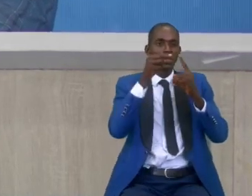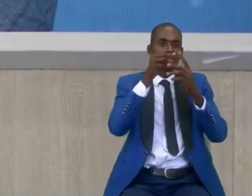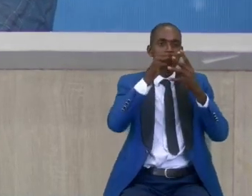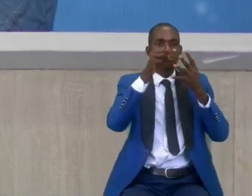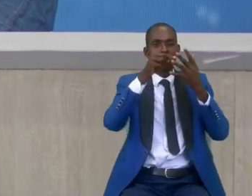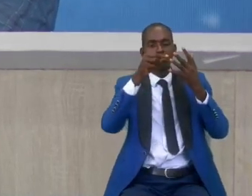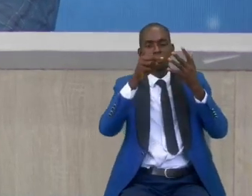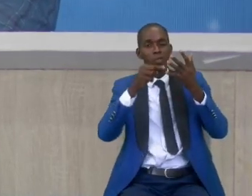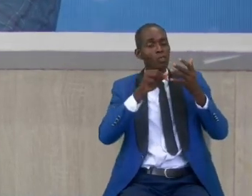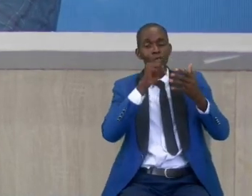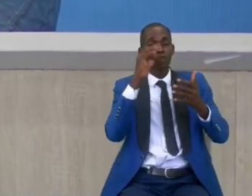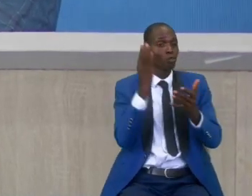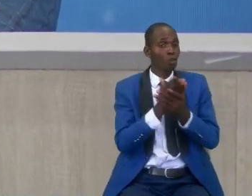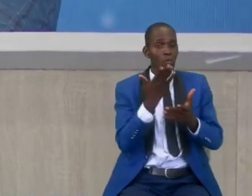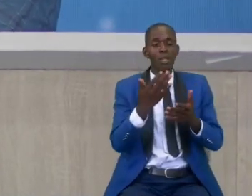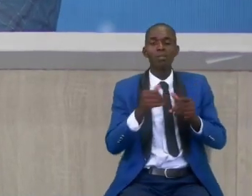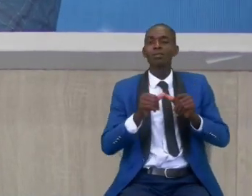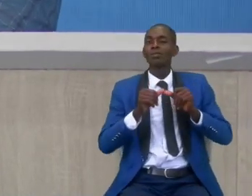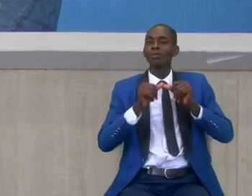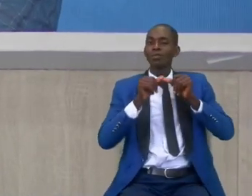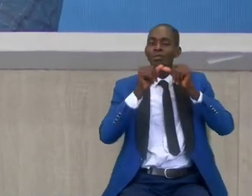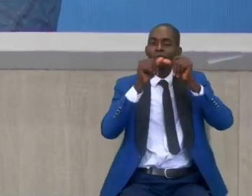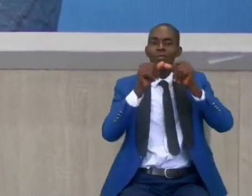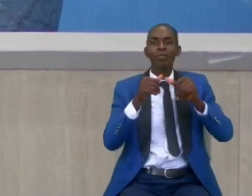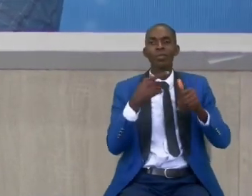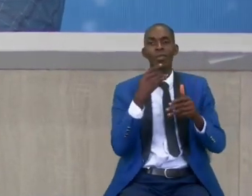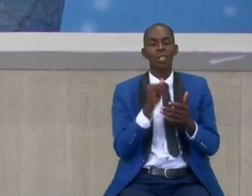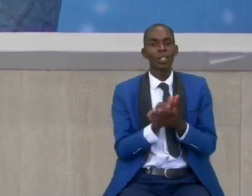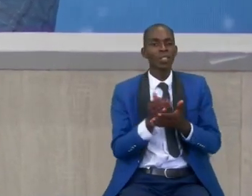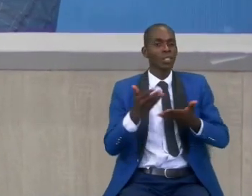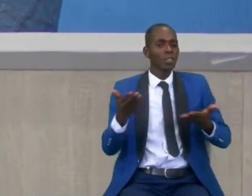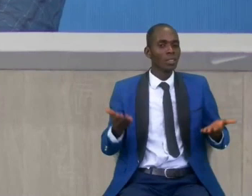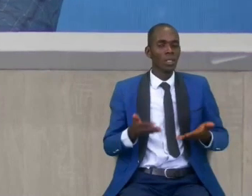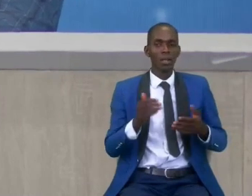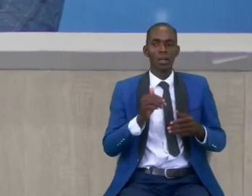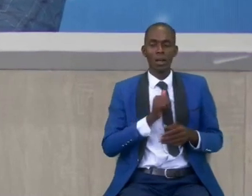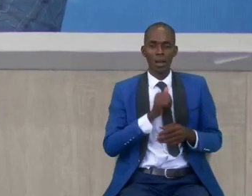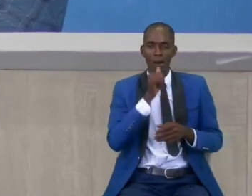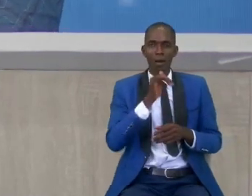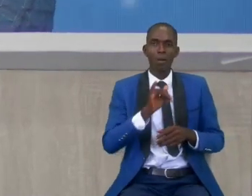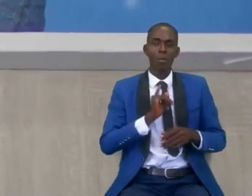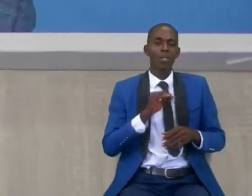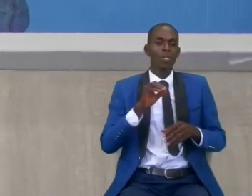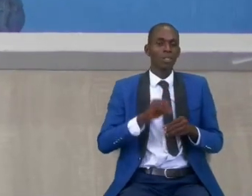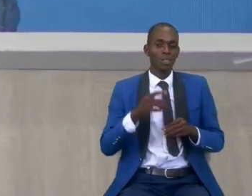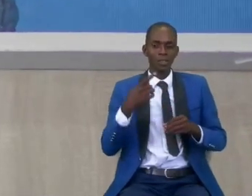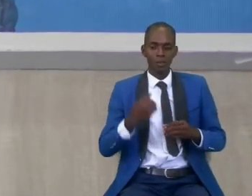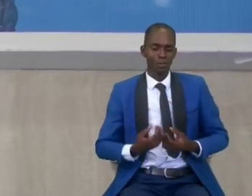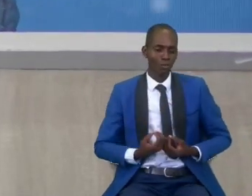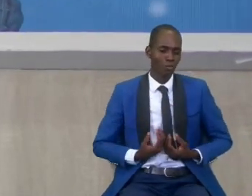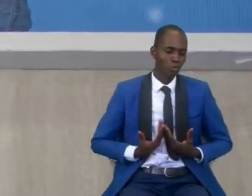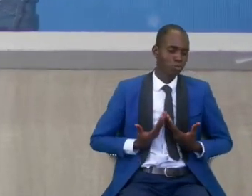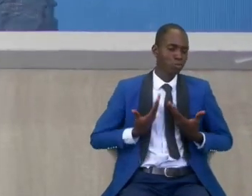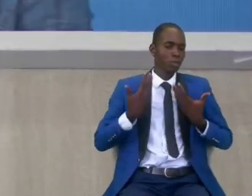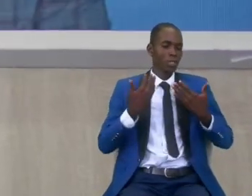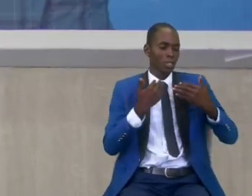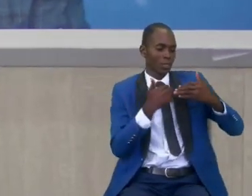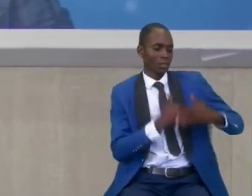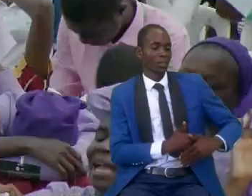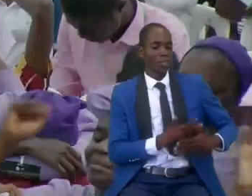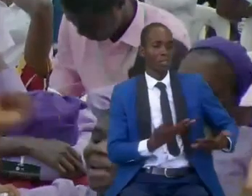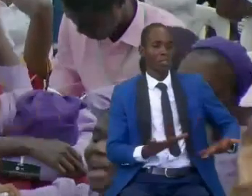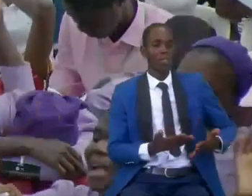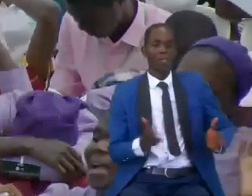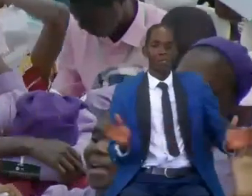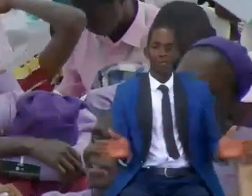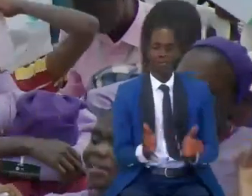the motivational, inspirational corner here. Keep on riding. And you're right to the top in Jesus'